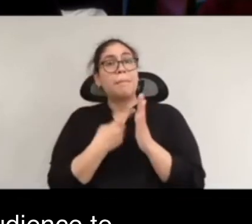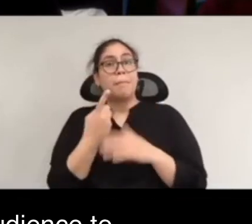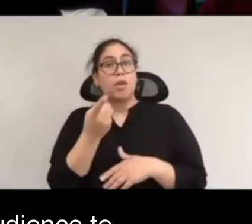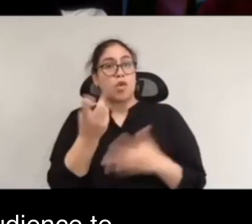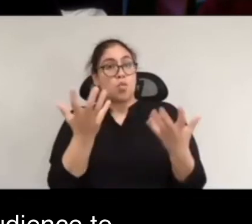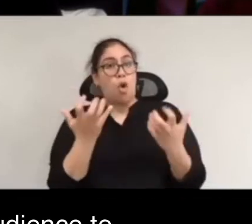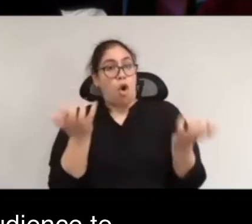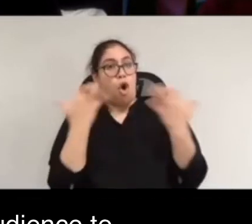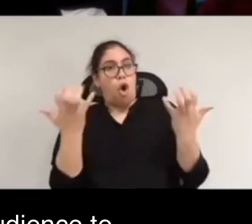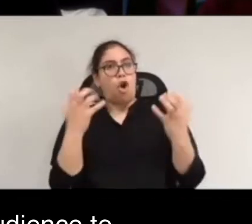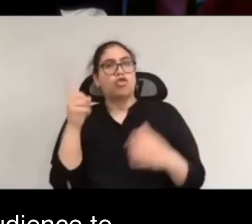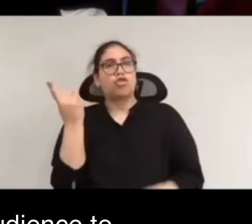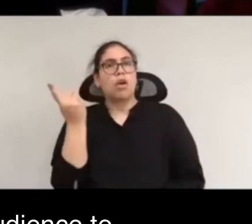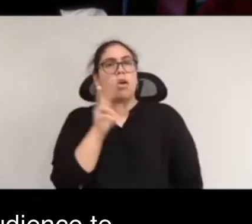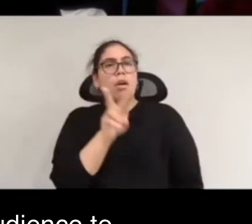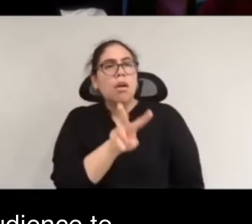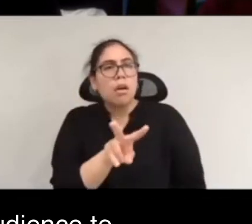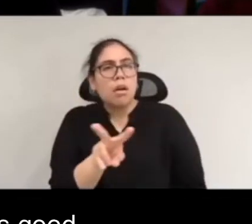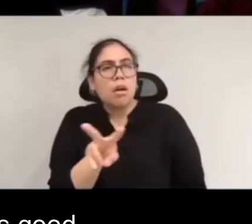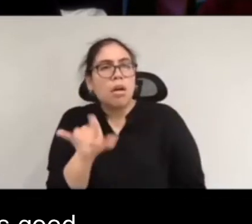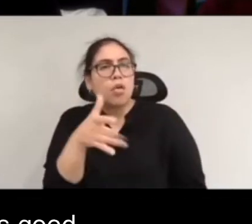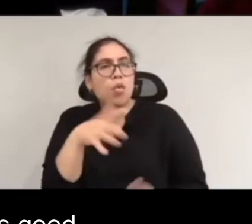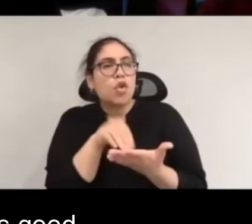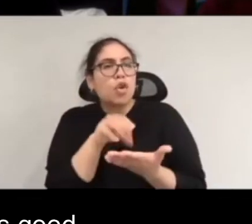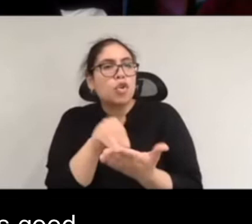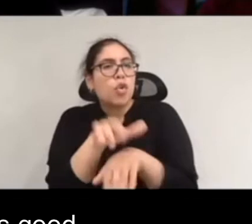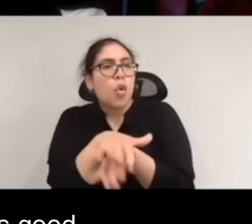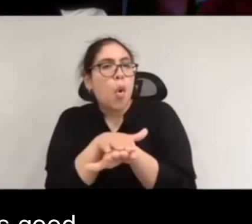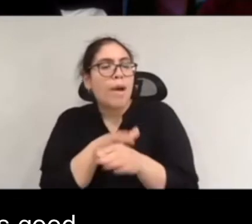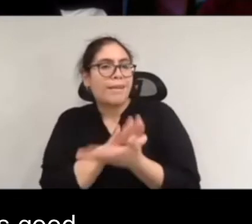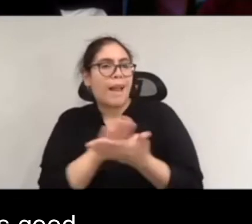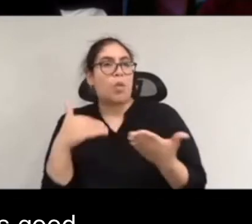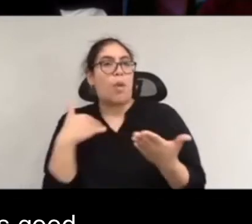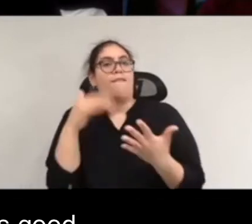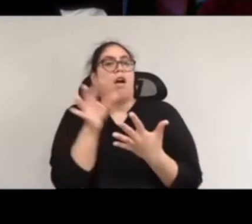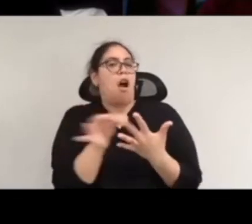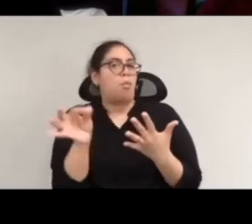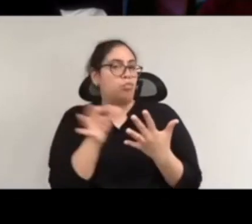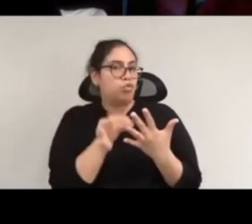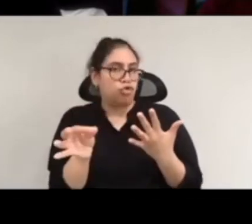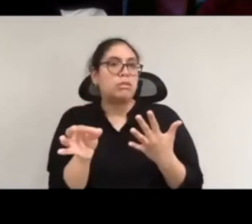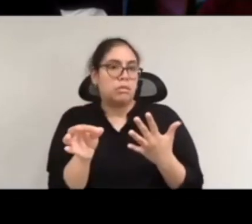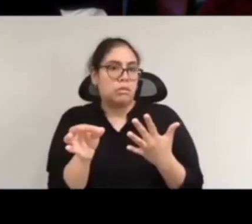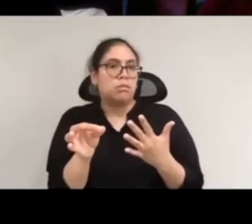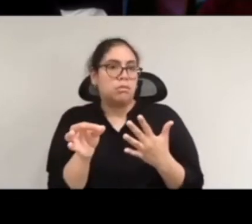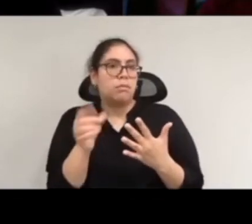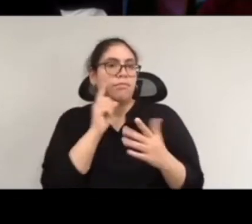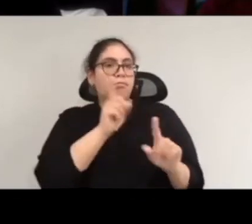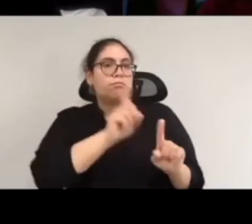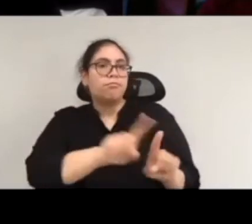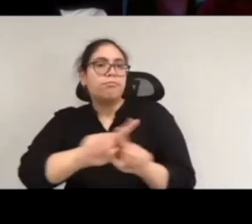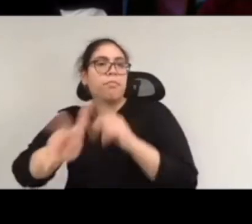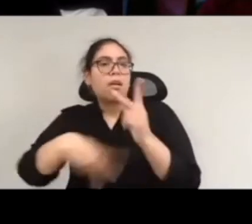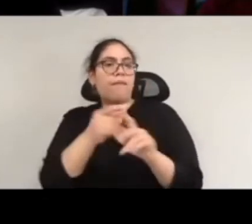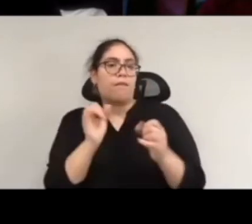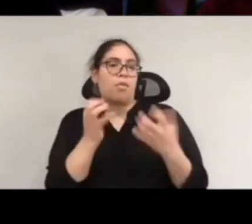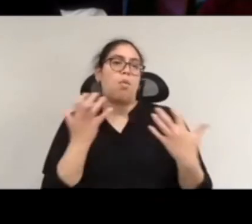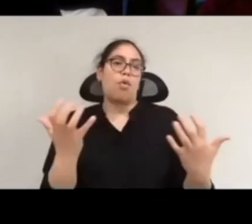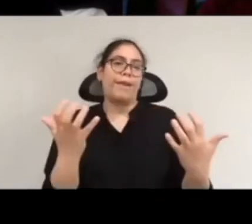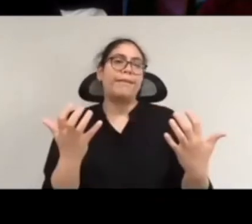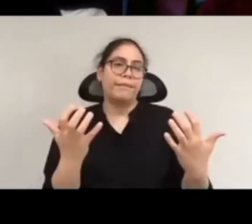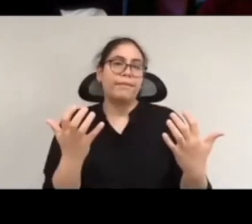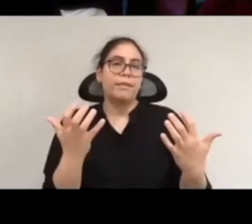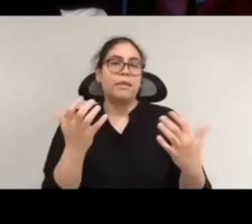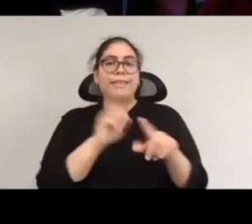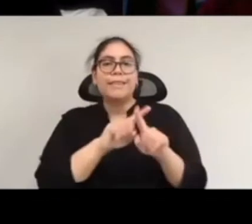the audience to just kind of learn slowly. So I think it's good to have those options, you know, for different types of audiences, and